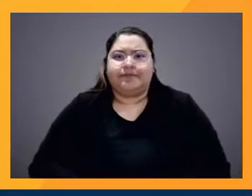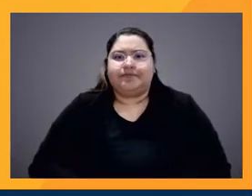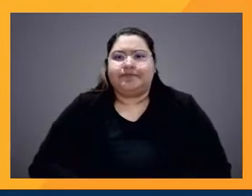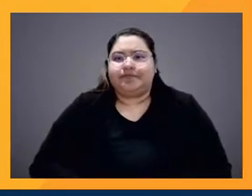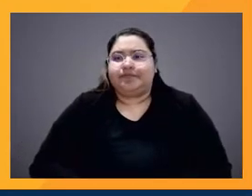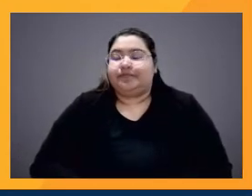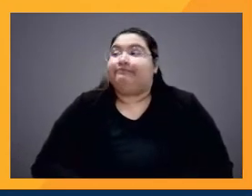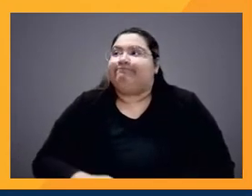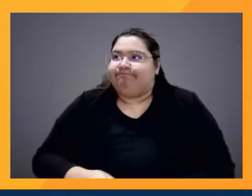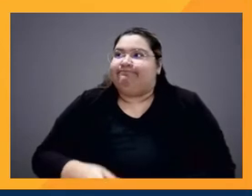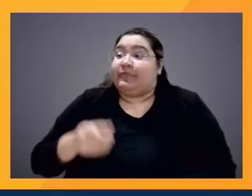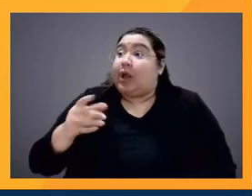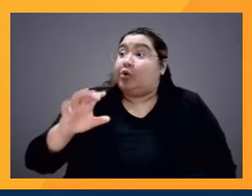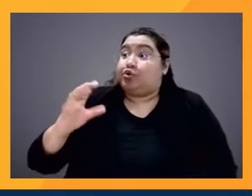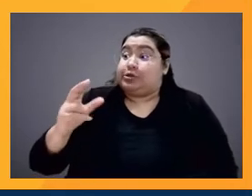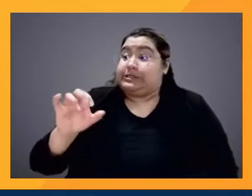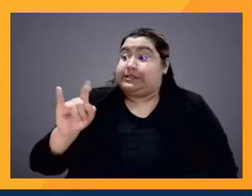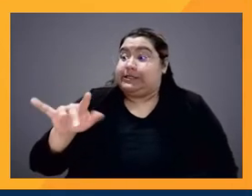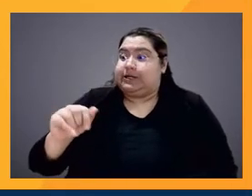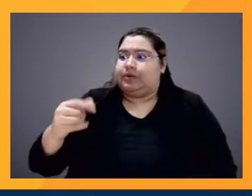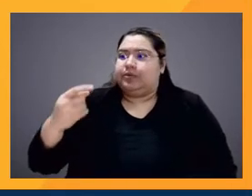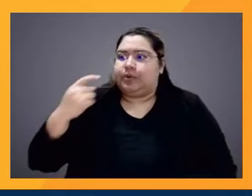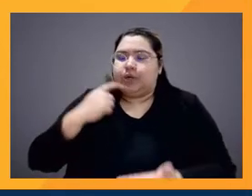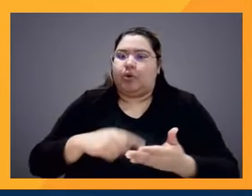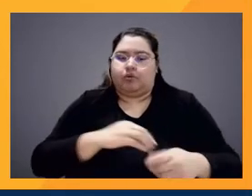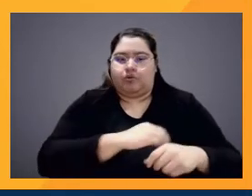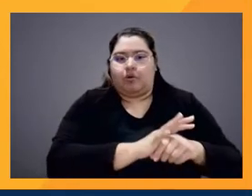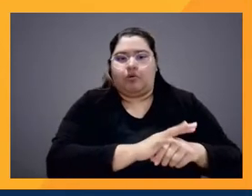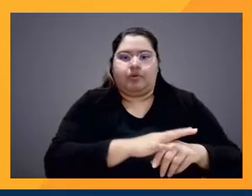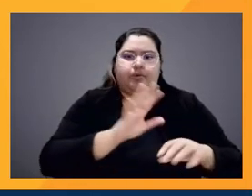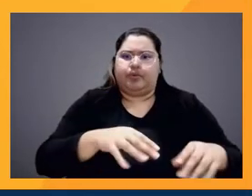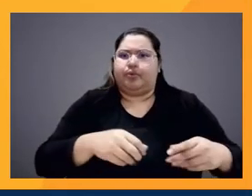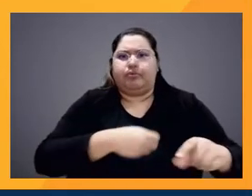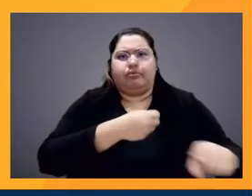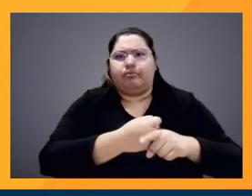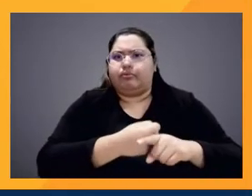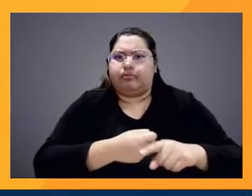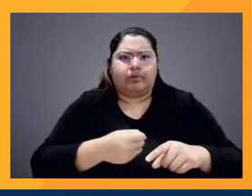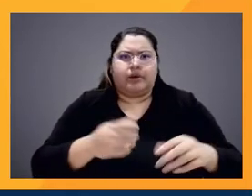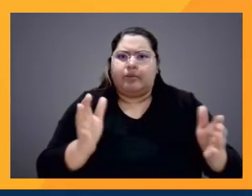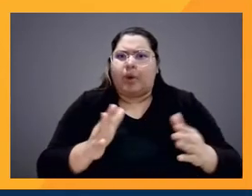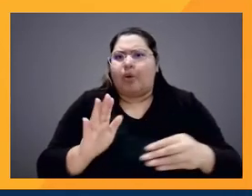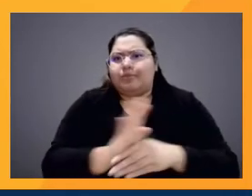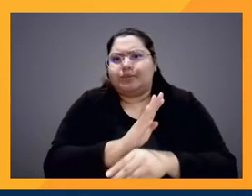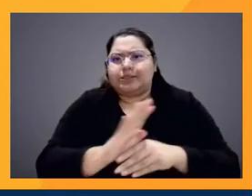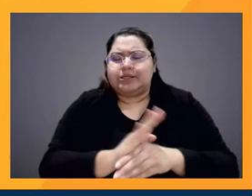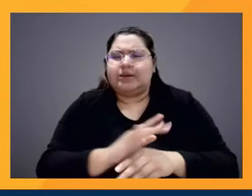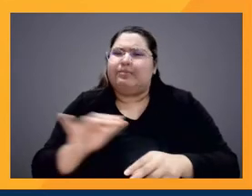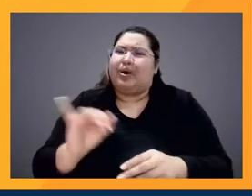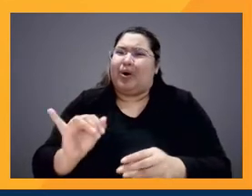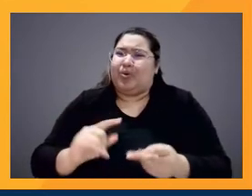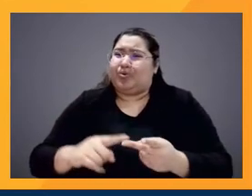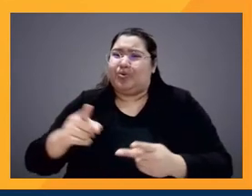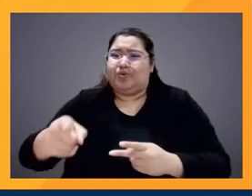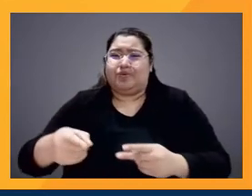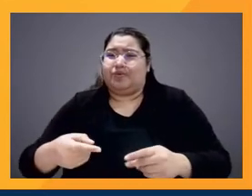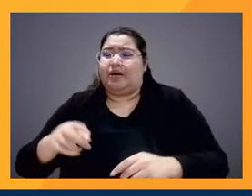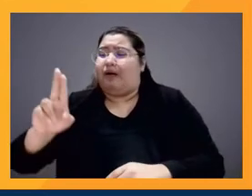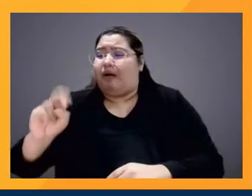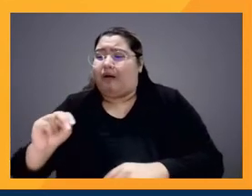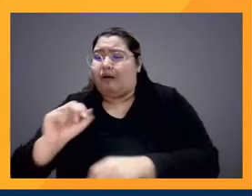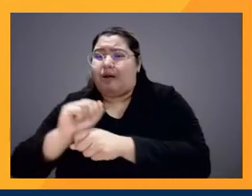financial challenges and hurdles that a lot of small business owners, I think, have to face. Most people who start a small business start it because they love